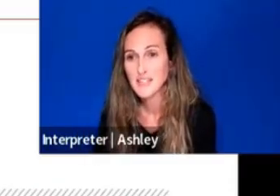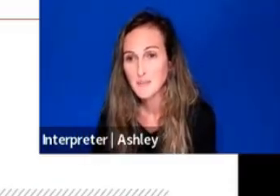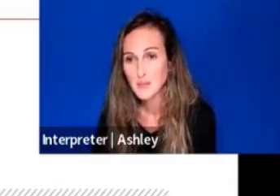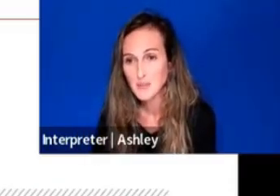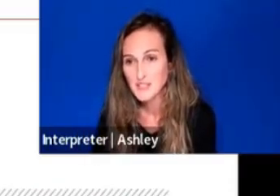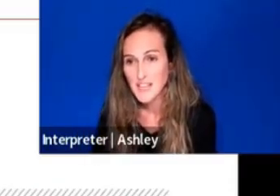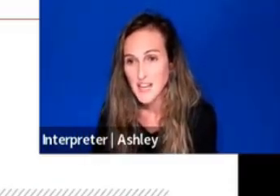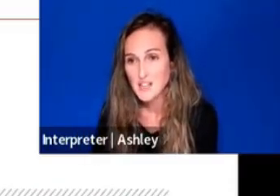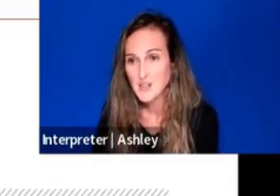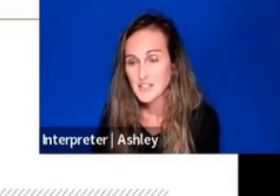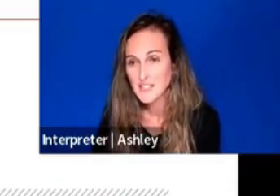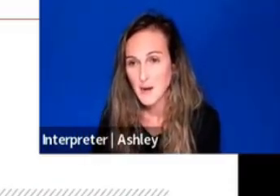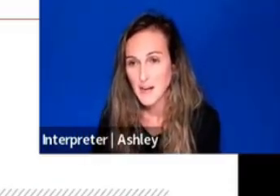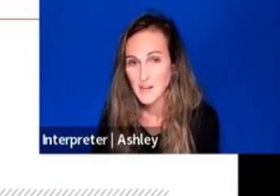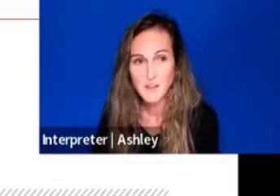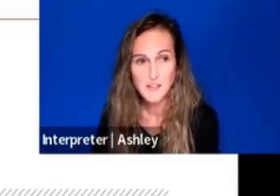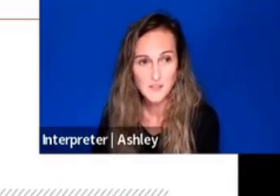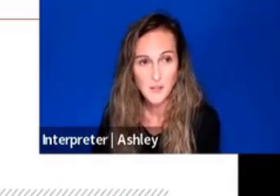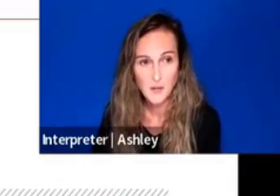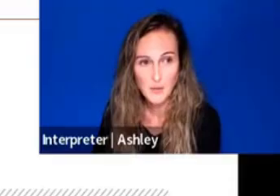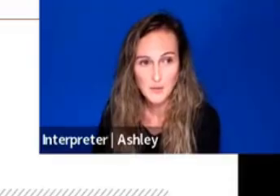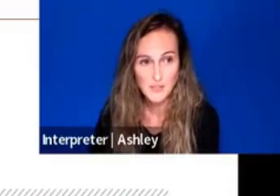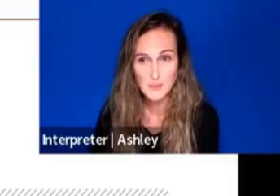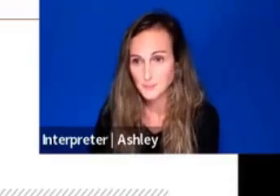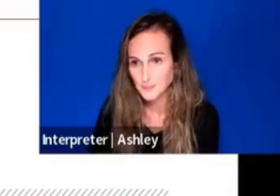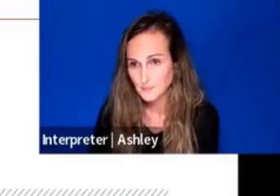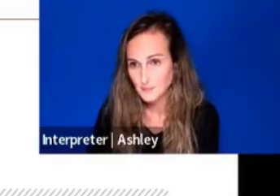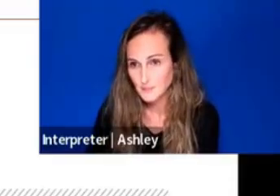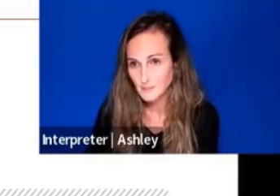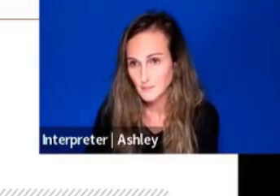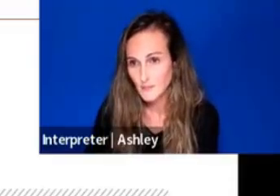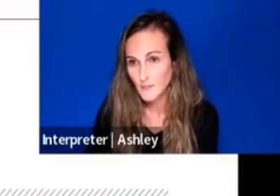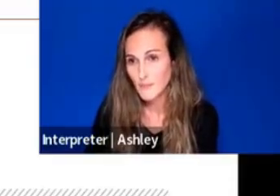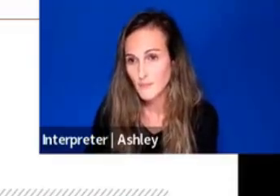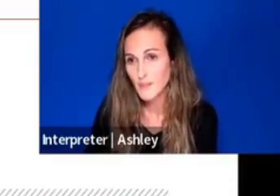some examples you can see right here in these photos.